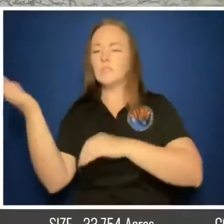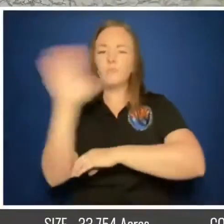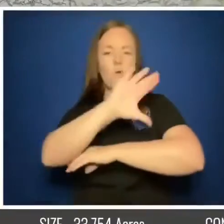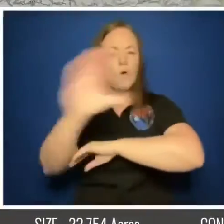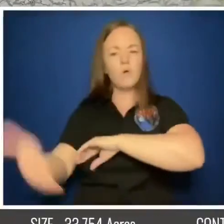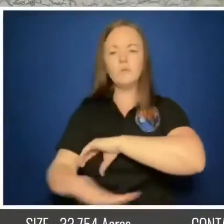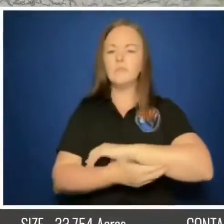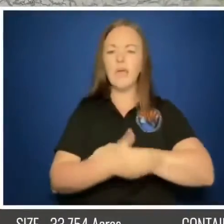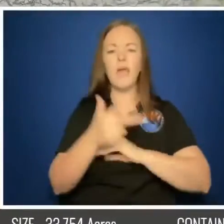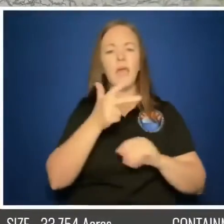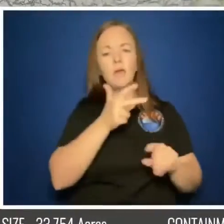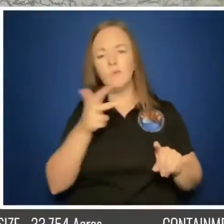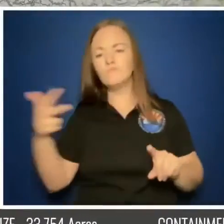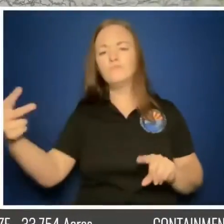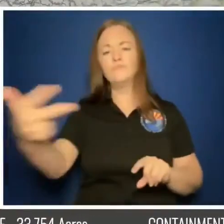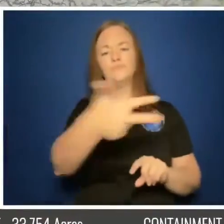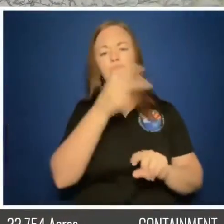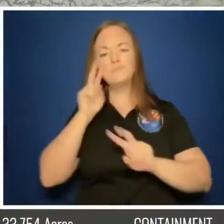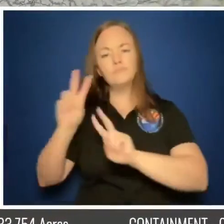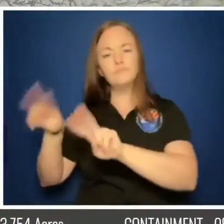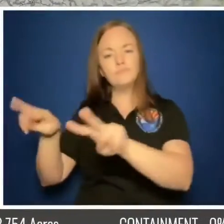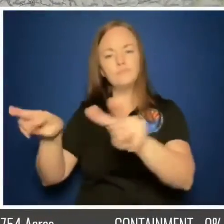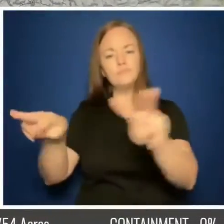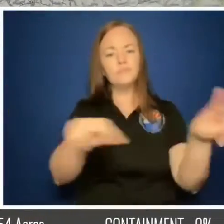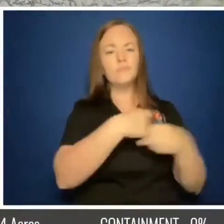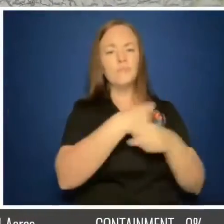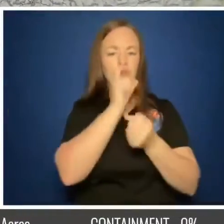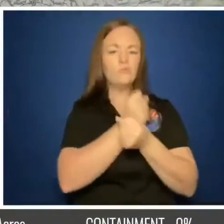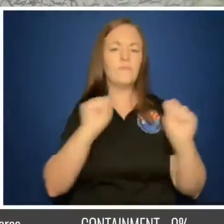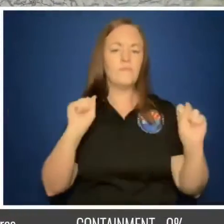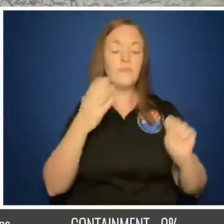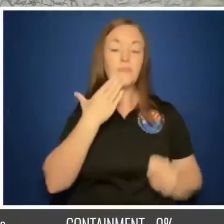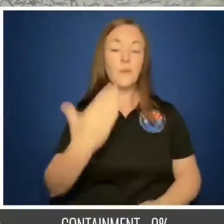those areas are secure. Thank you.